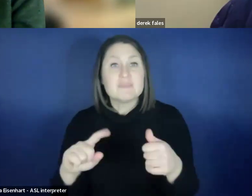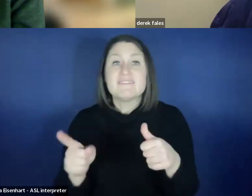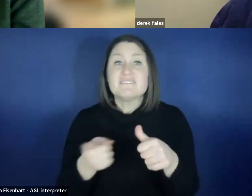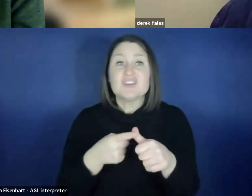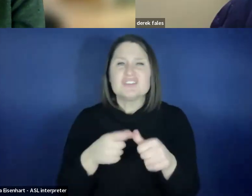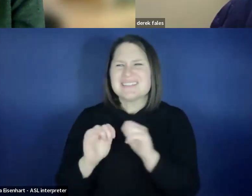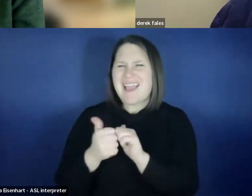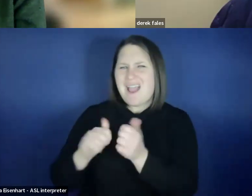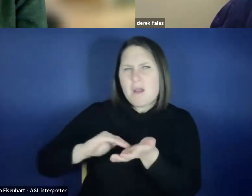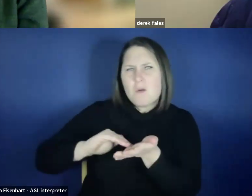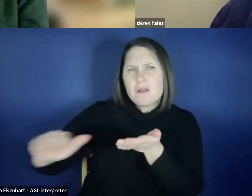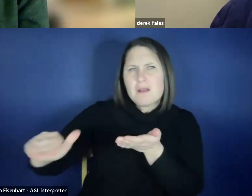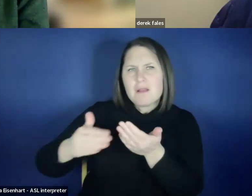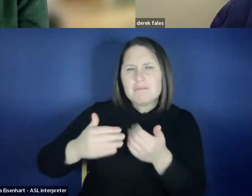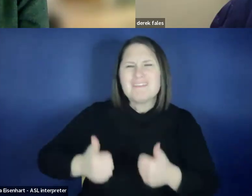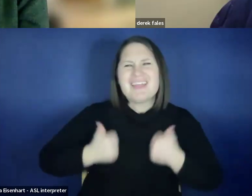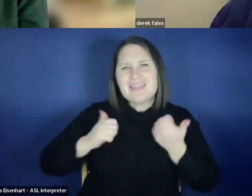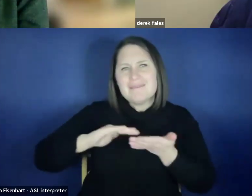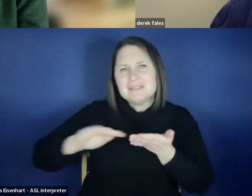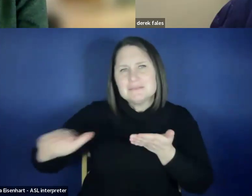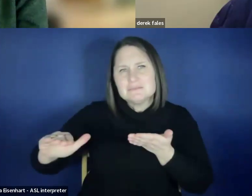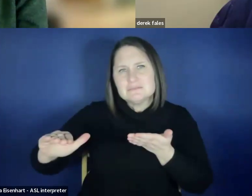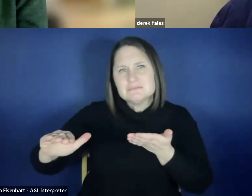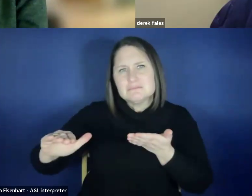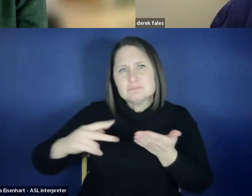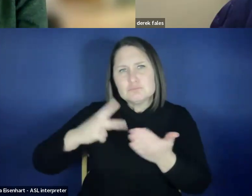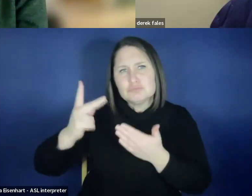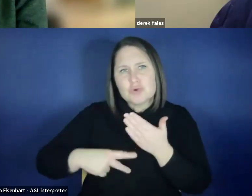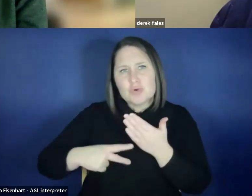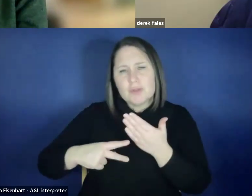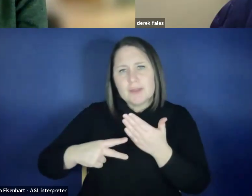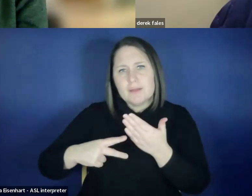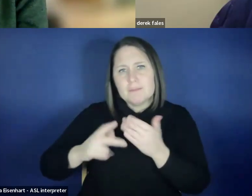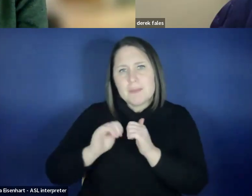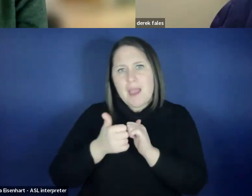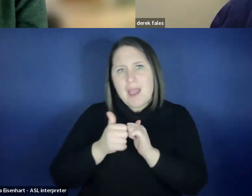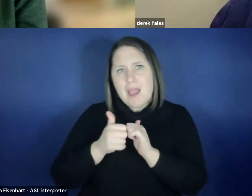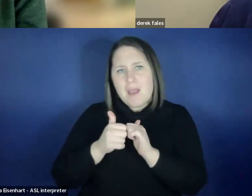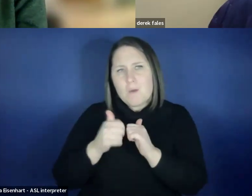will lifespan program impact or interact with folks approved for Section 28?